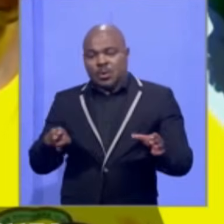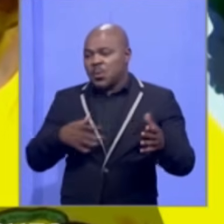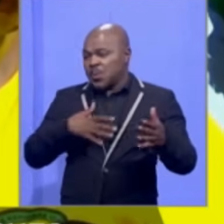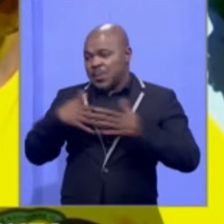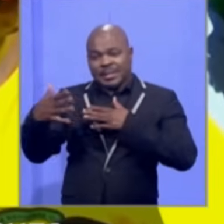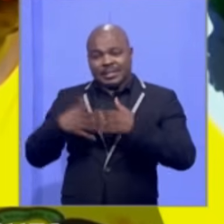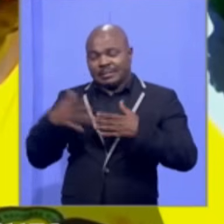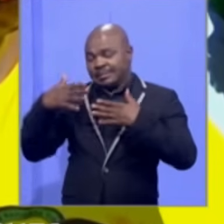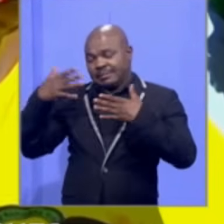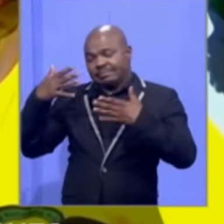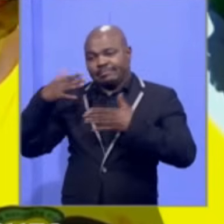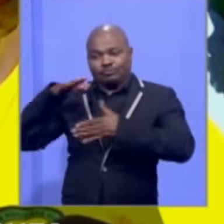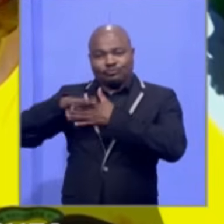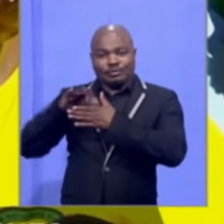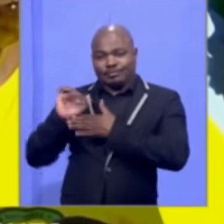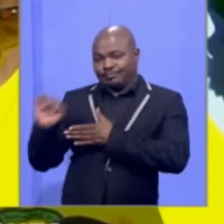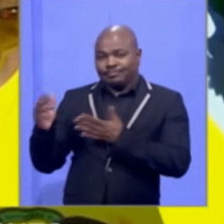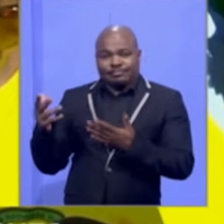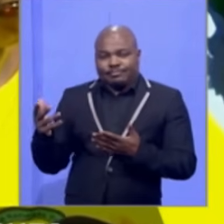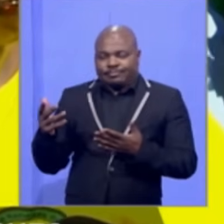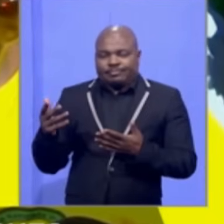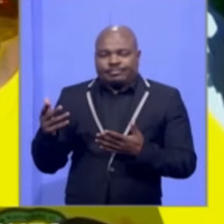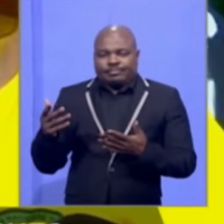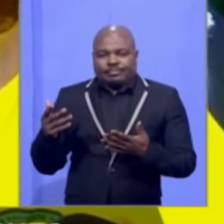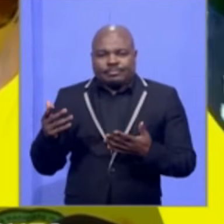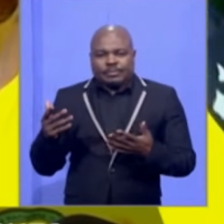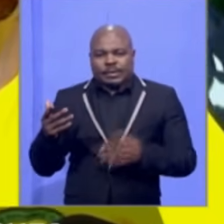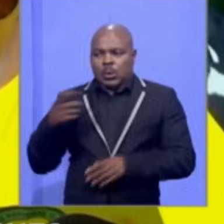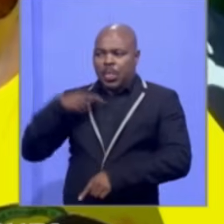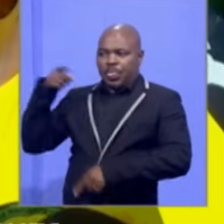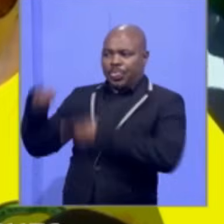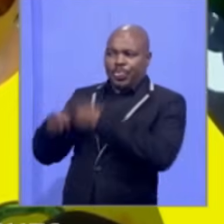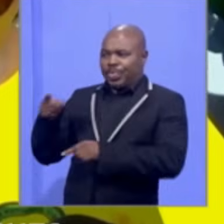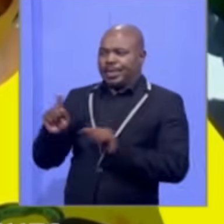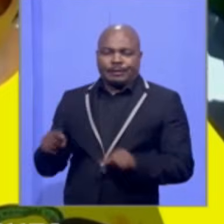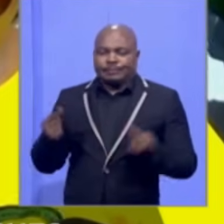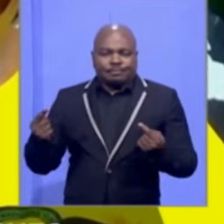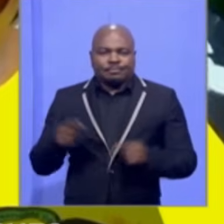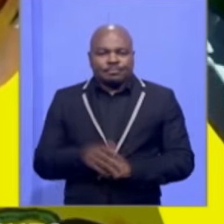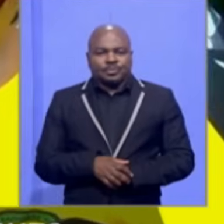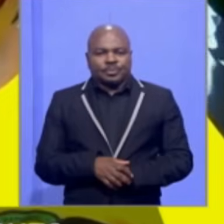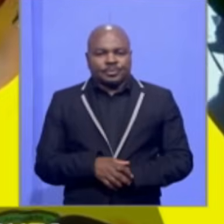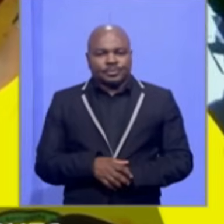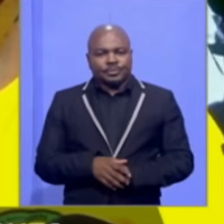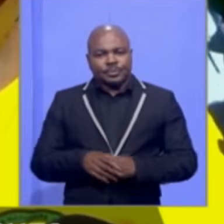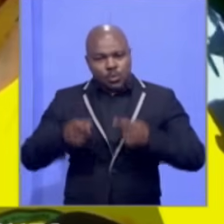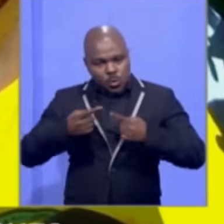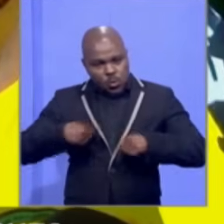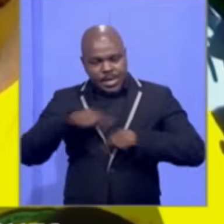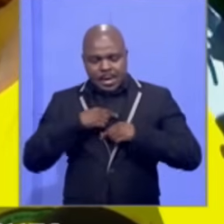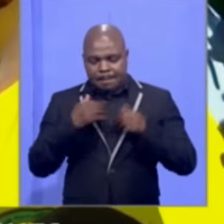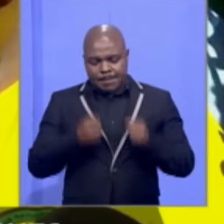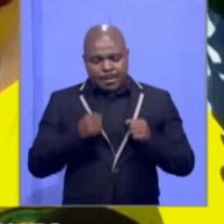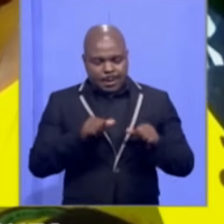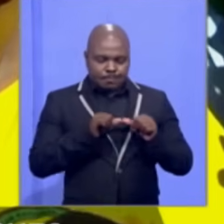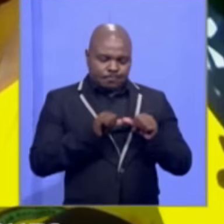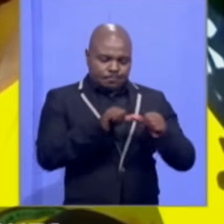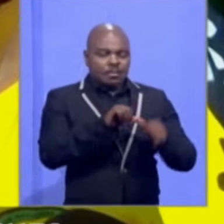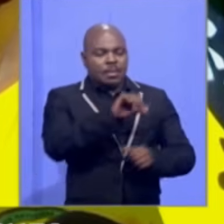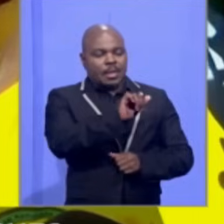reasons, well, we can't blame him. Ourselves will remain in the